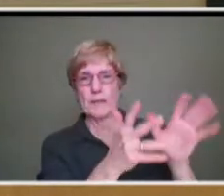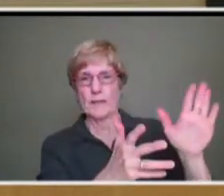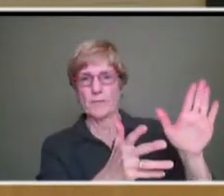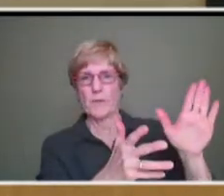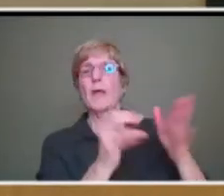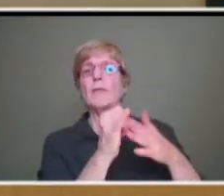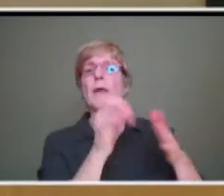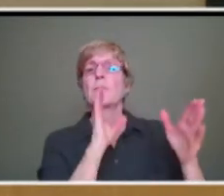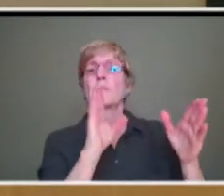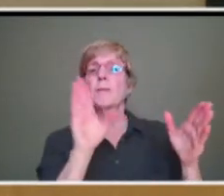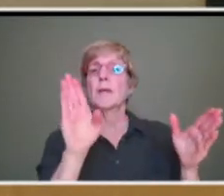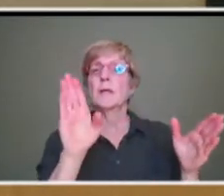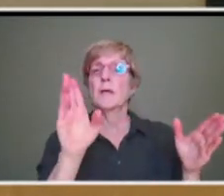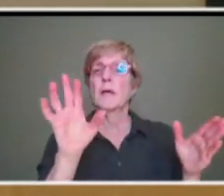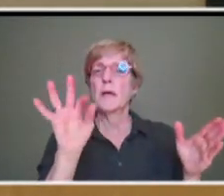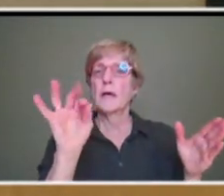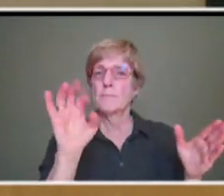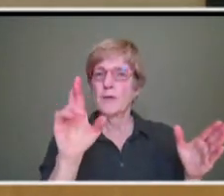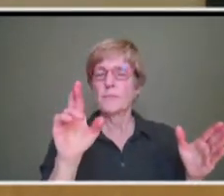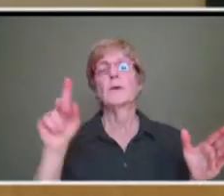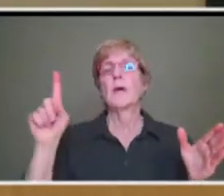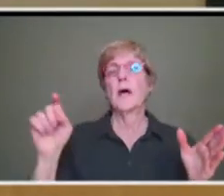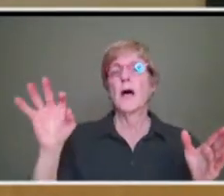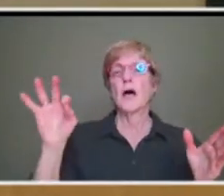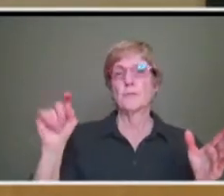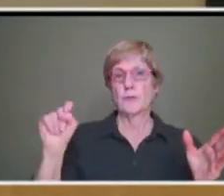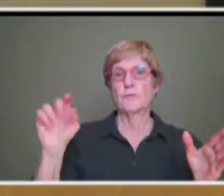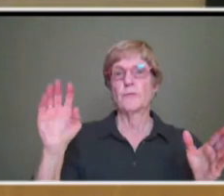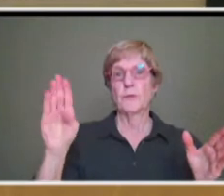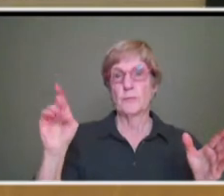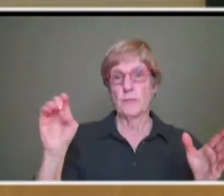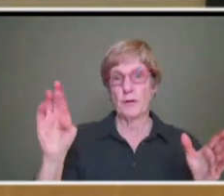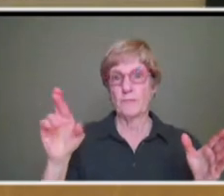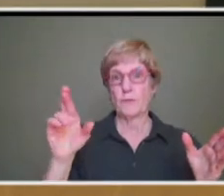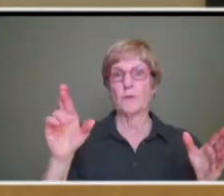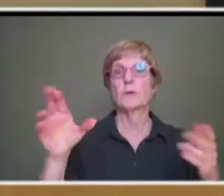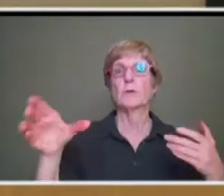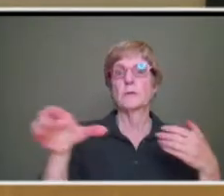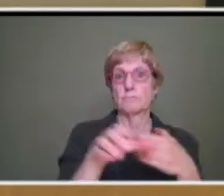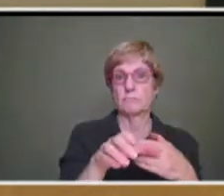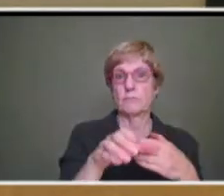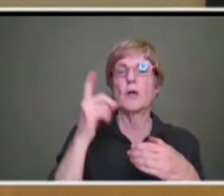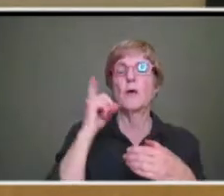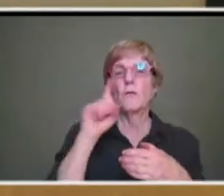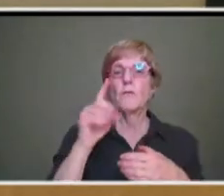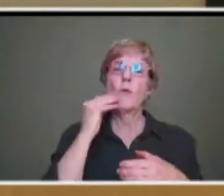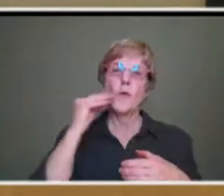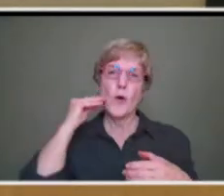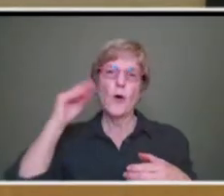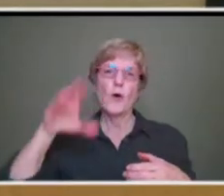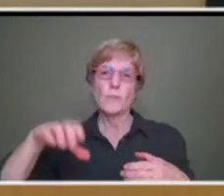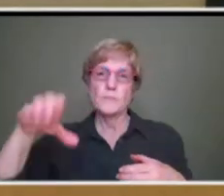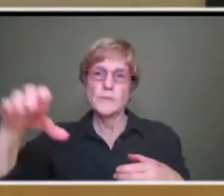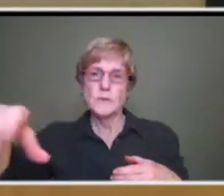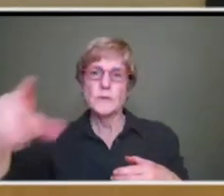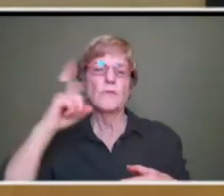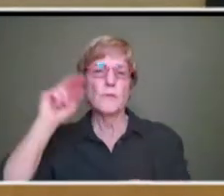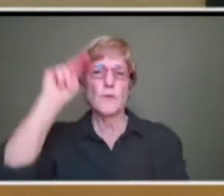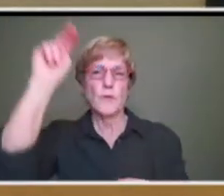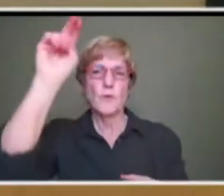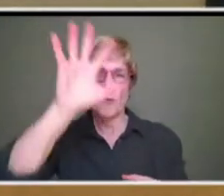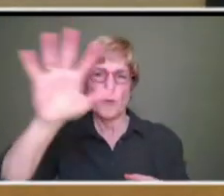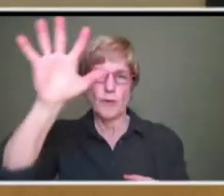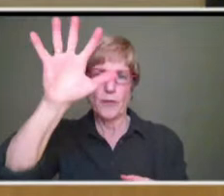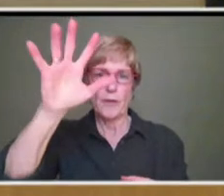a buffer in addition to the 100 foot buffer to the residential development that's on the books for the North and then